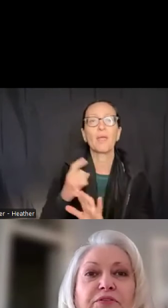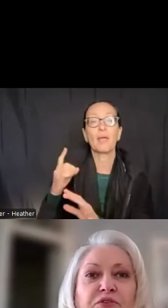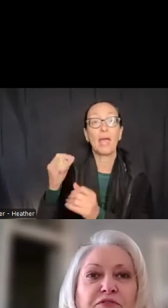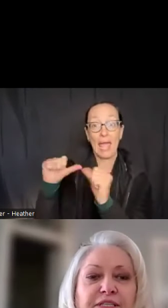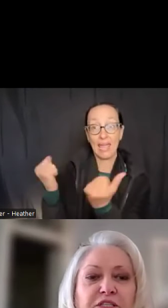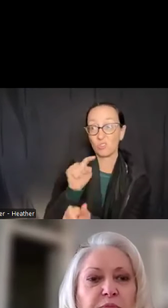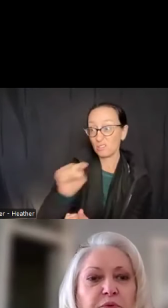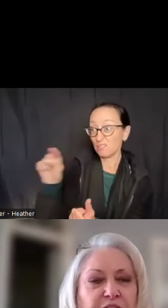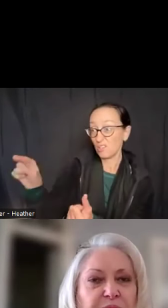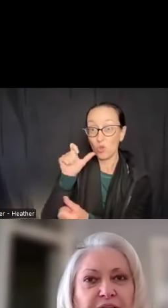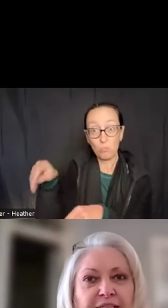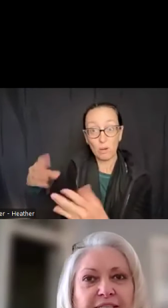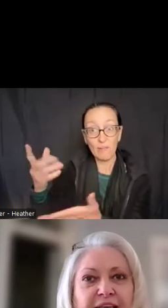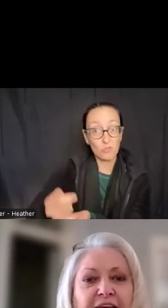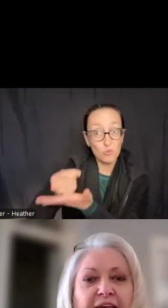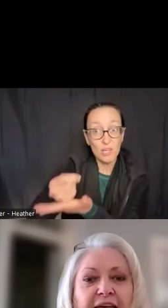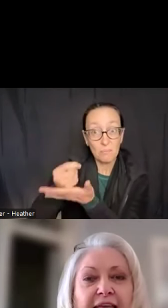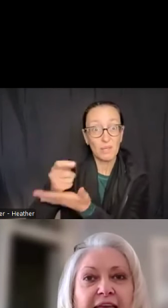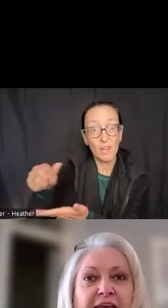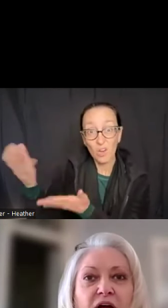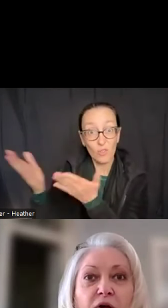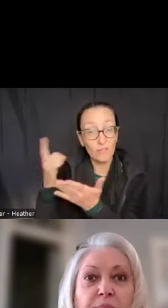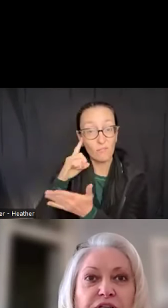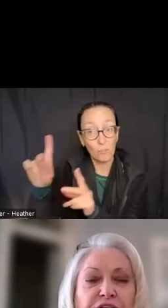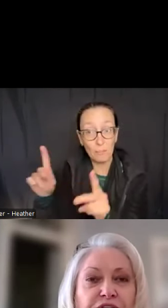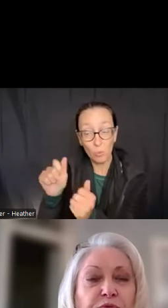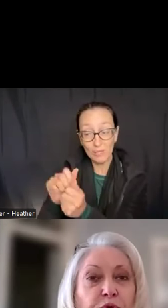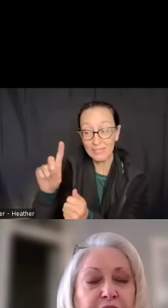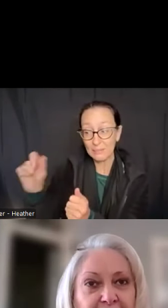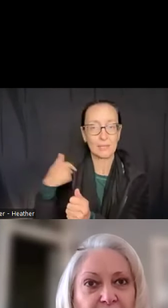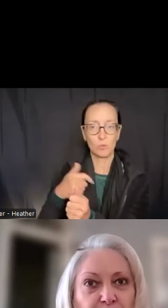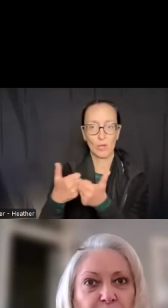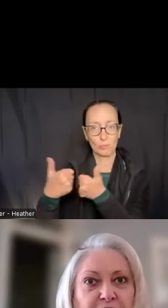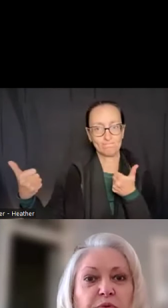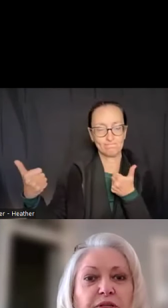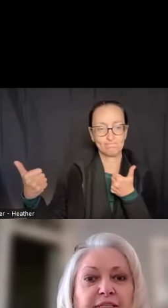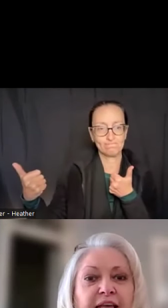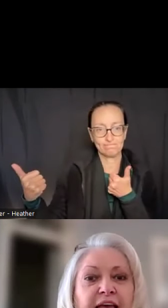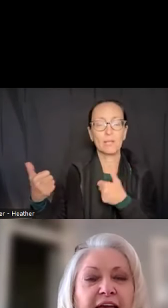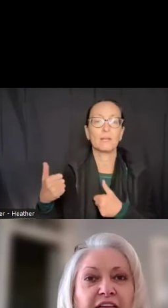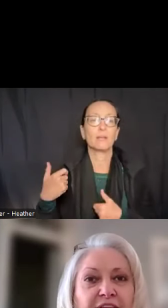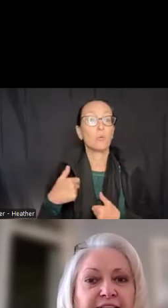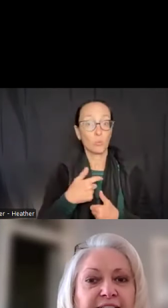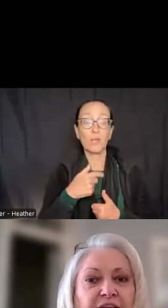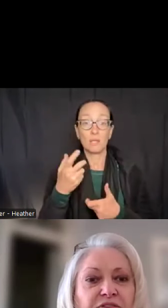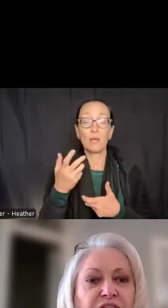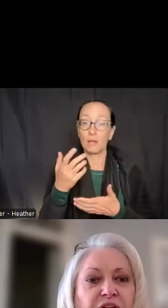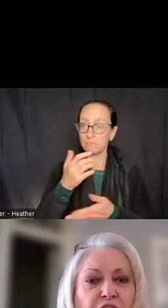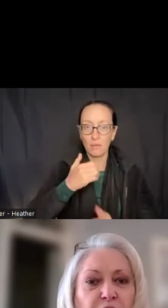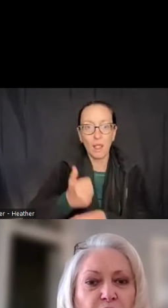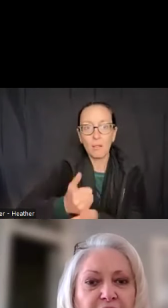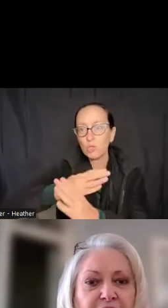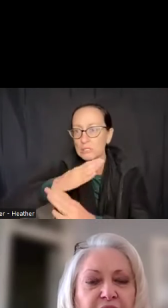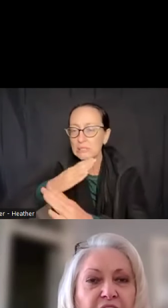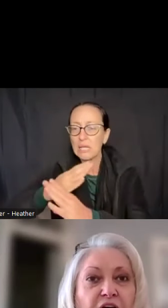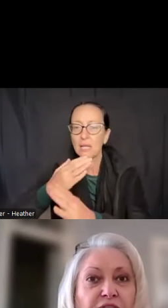treatment or other services to people with disabilities. And again, our mission is to protect people with disabilities and advance the legal, civil,